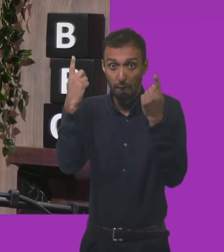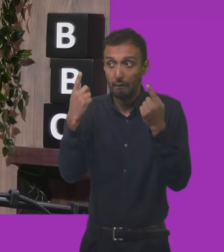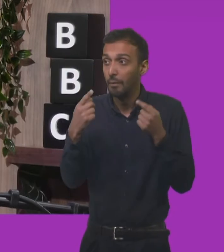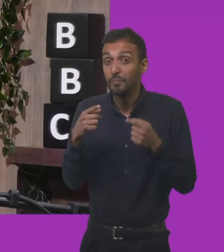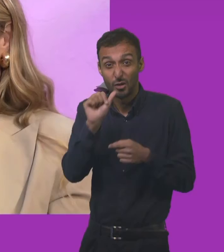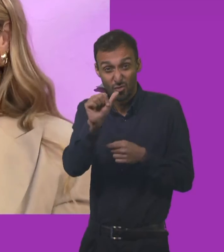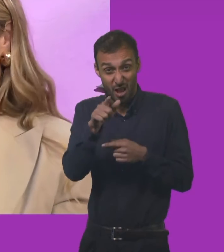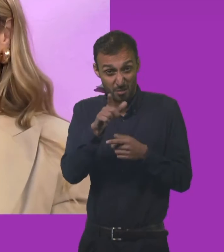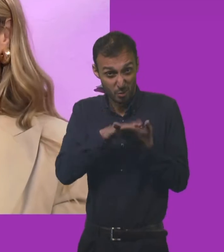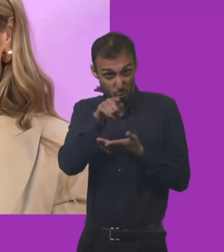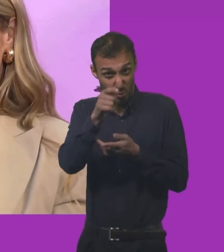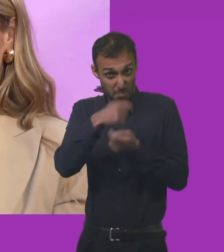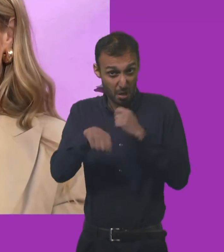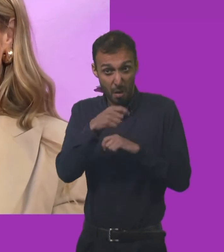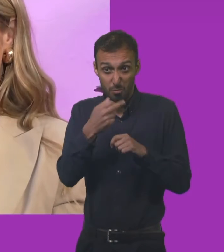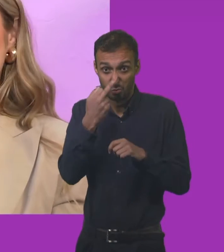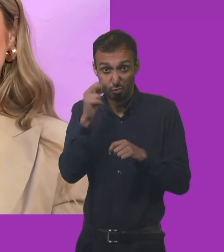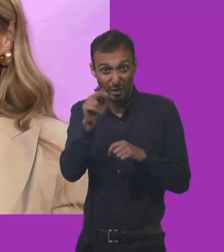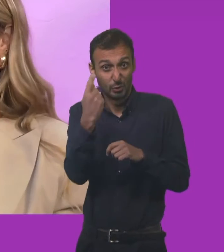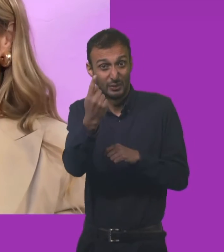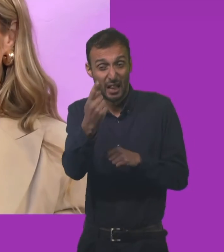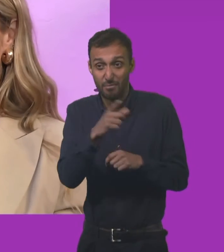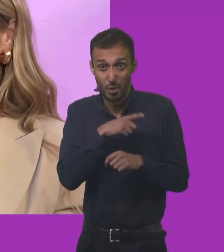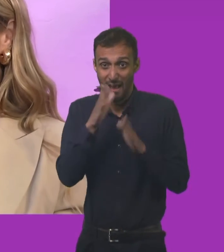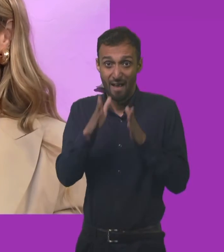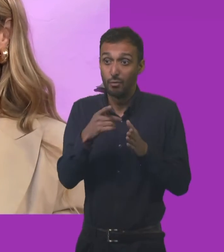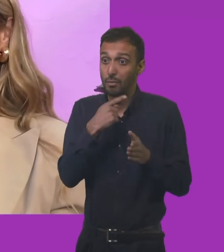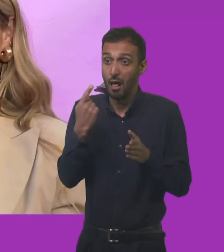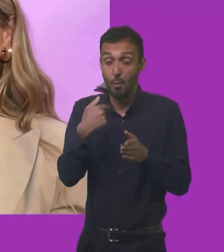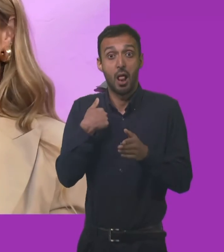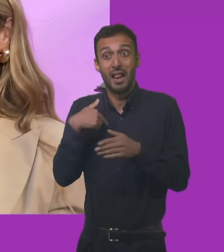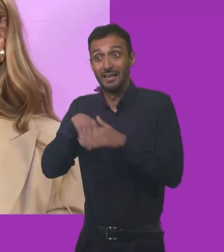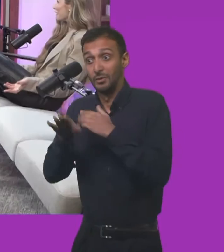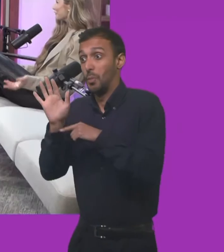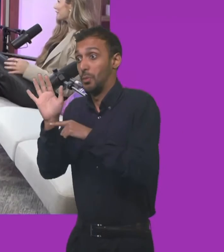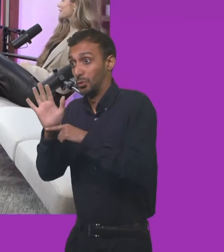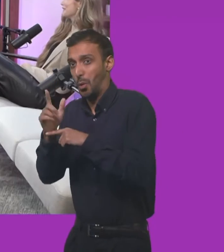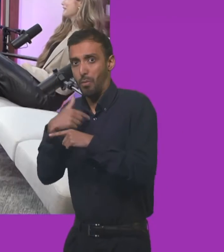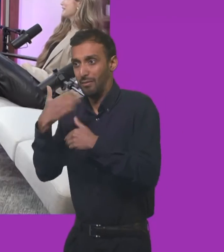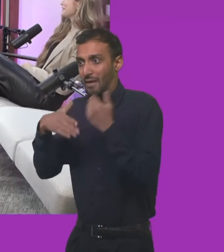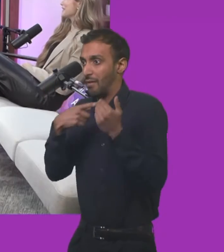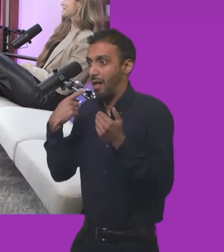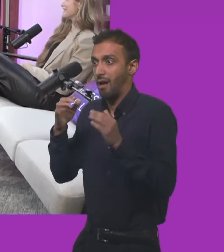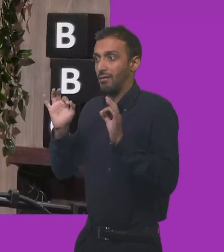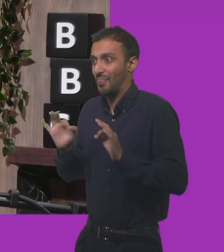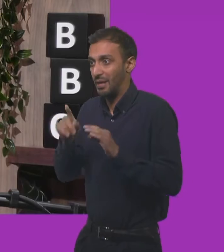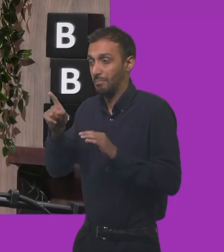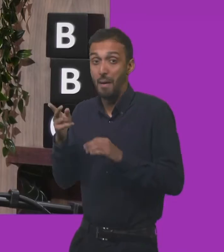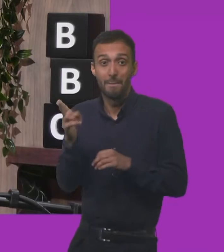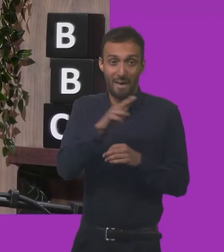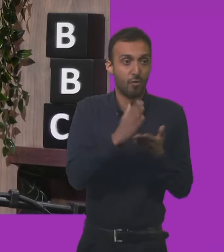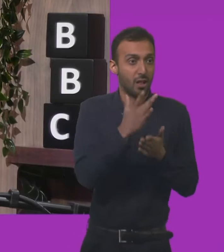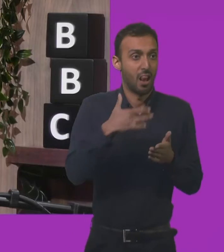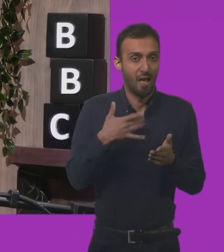like lying about what's happened. Yeah, I didn't lie on the show, but now I have to lie in real life. So interesting. Can